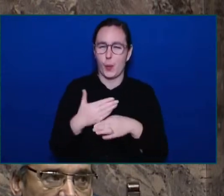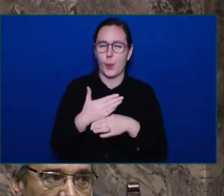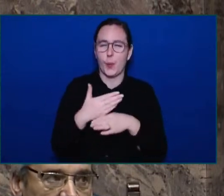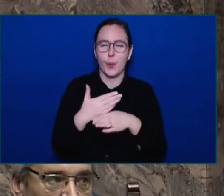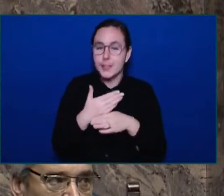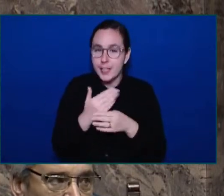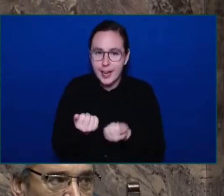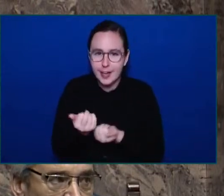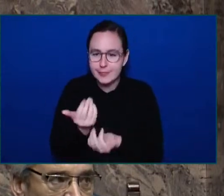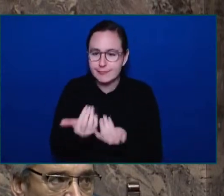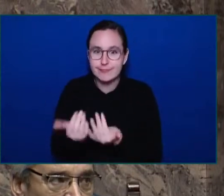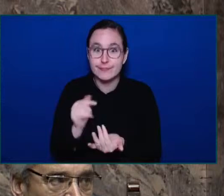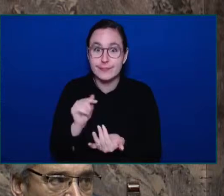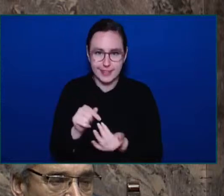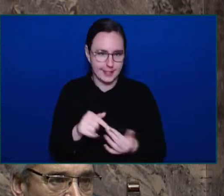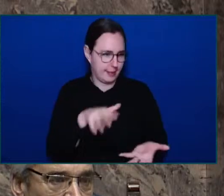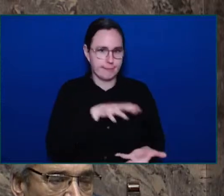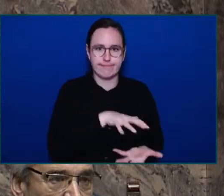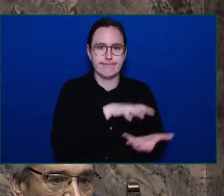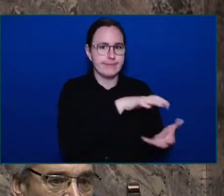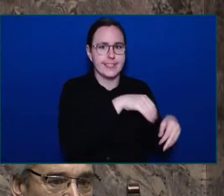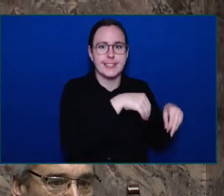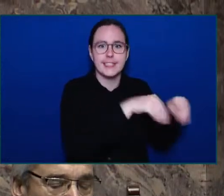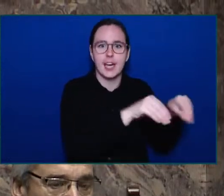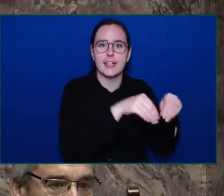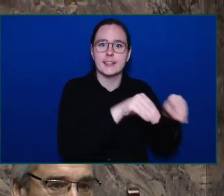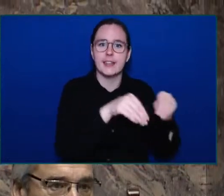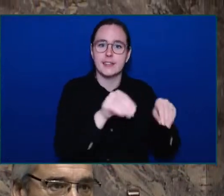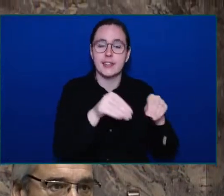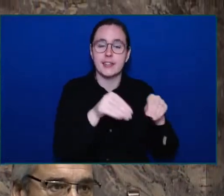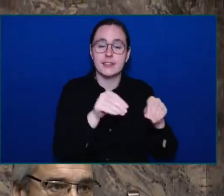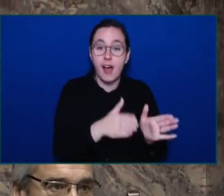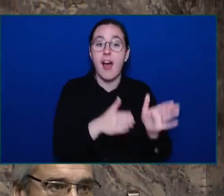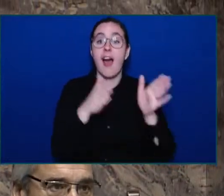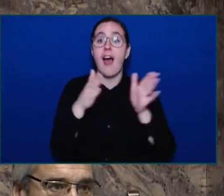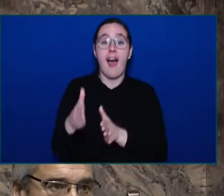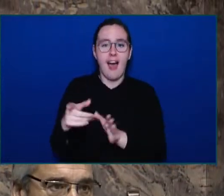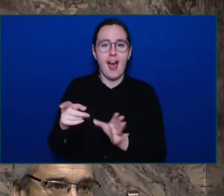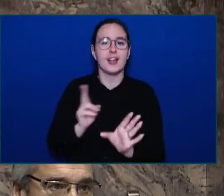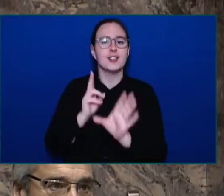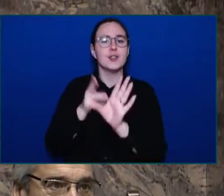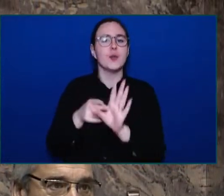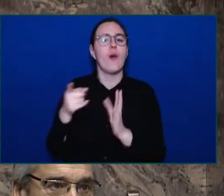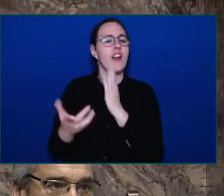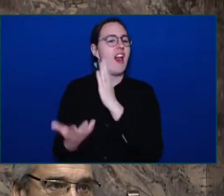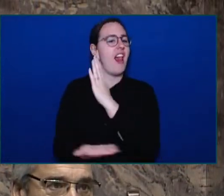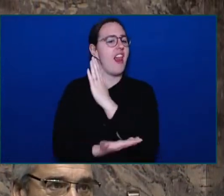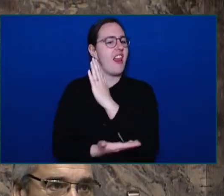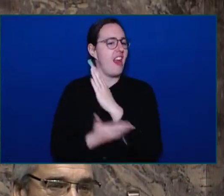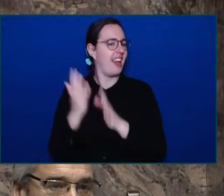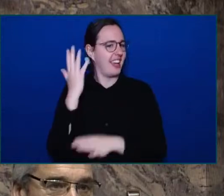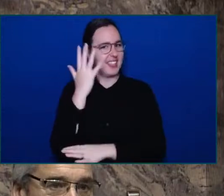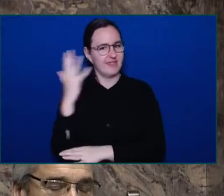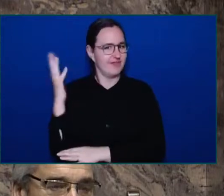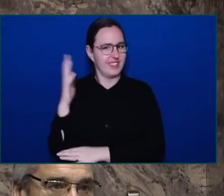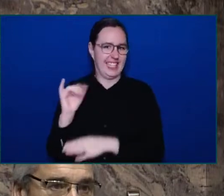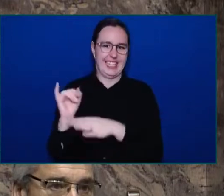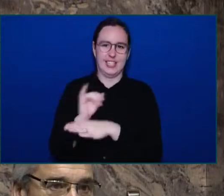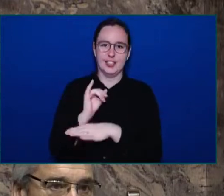into the logging industry. After knowing the love of his life for 3 years, the couple were married in 1943 and